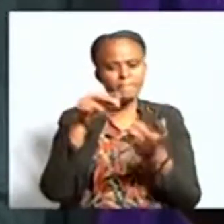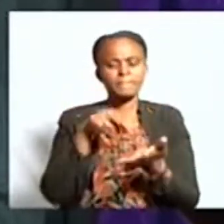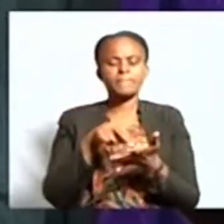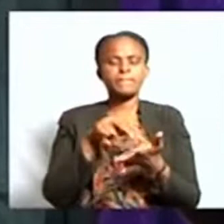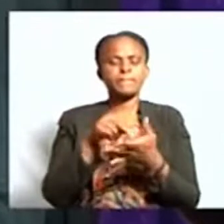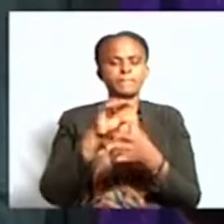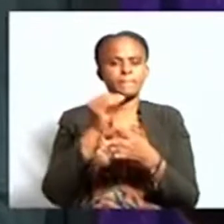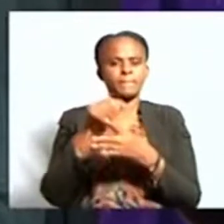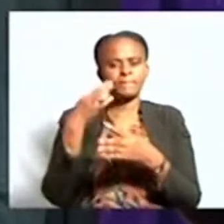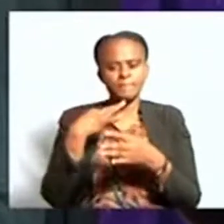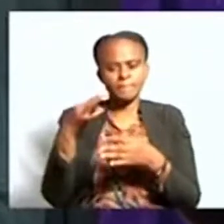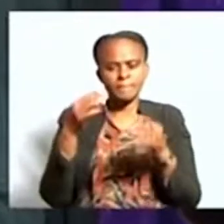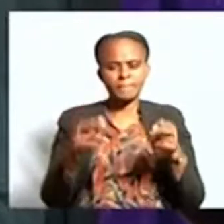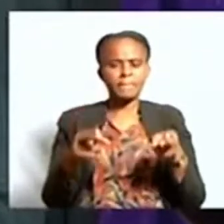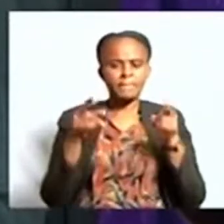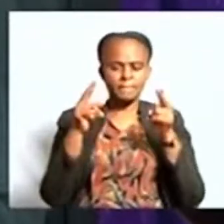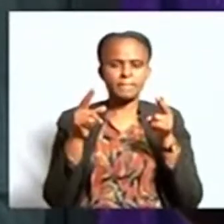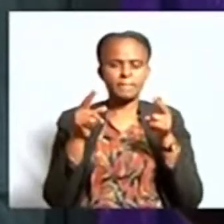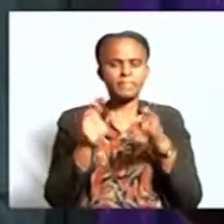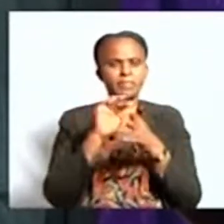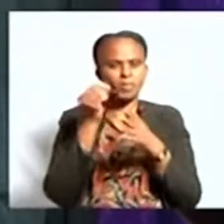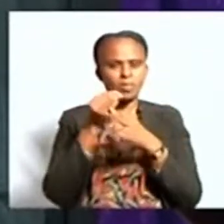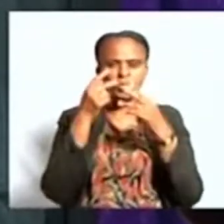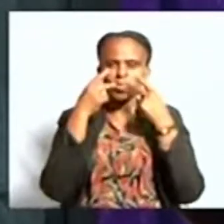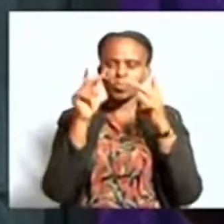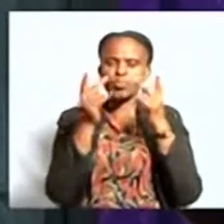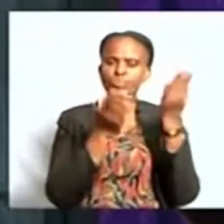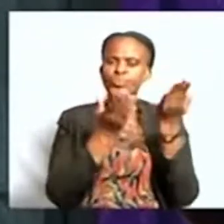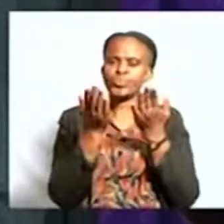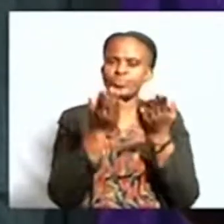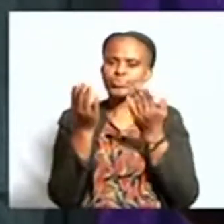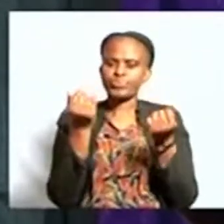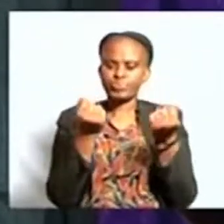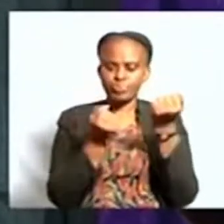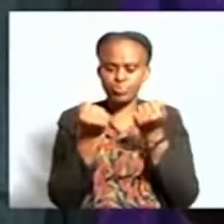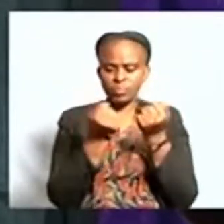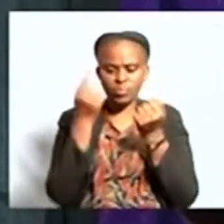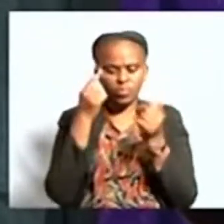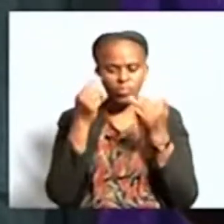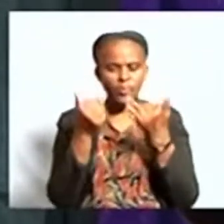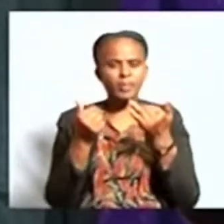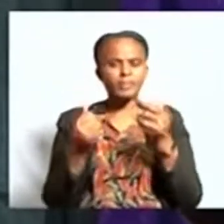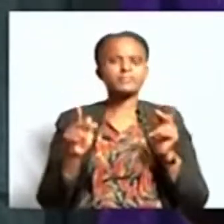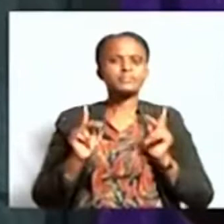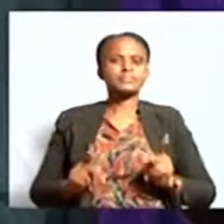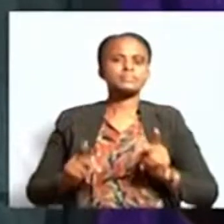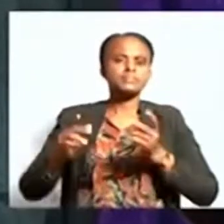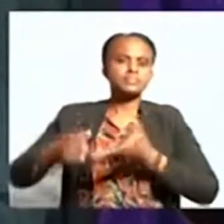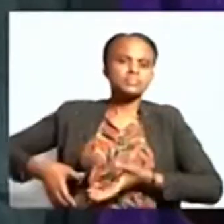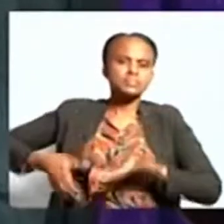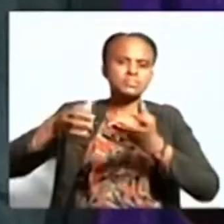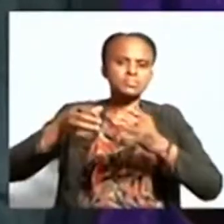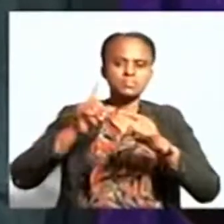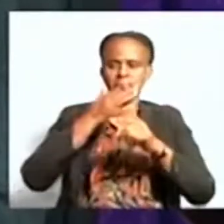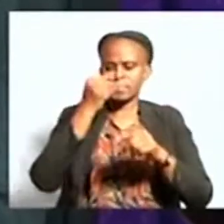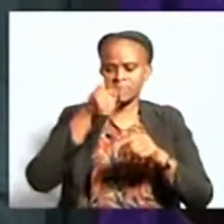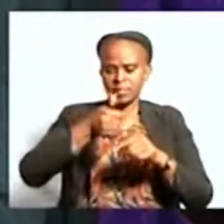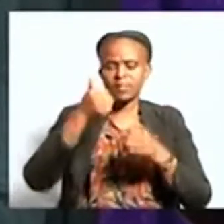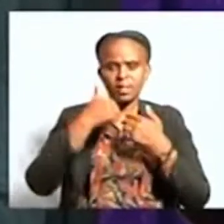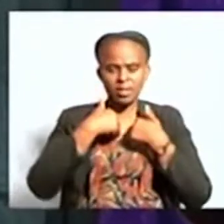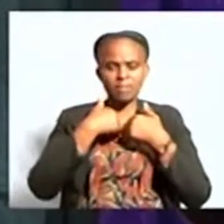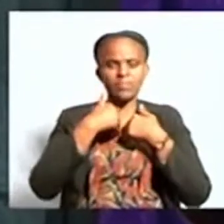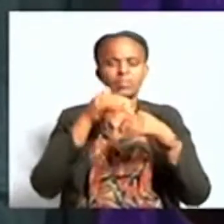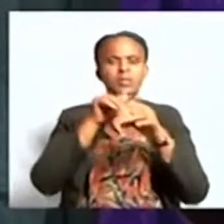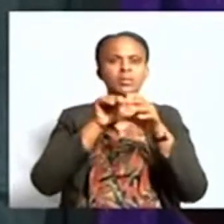or plying for hire or as a public service vehicle for the carriage of persons unless there is in